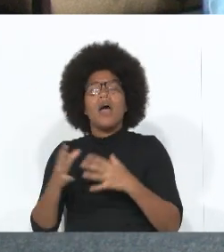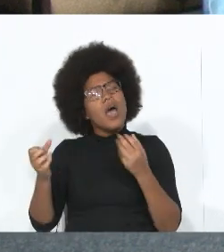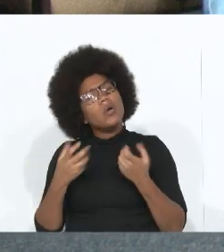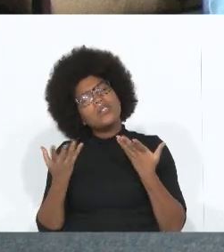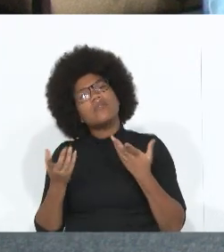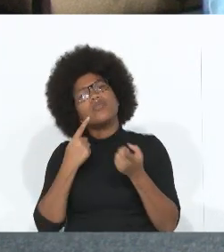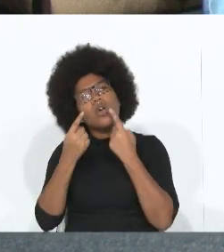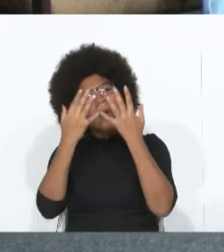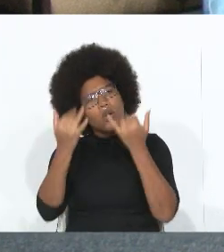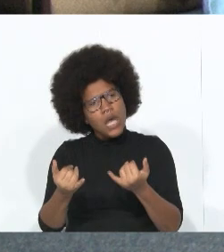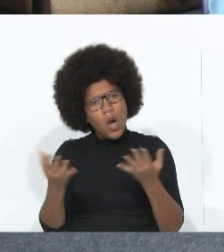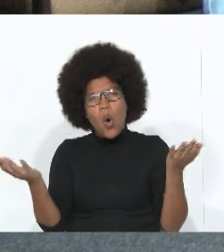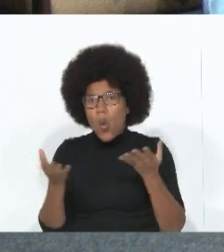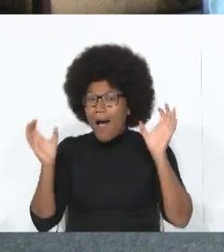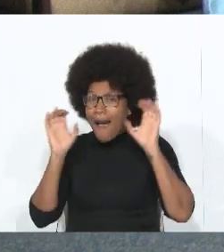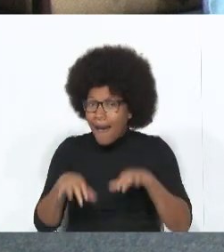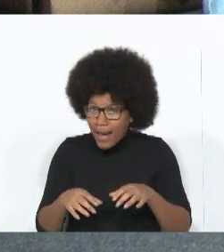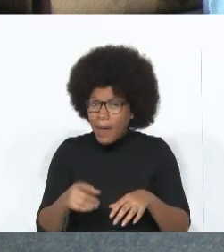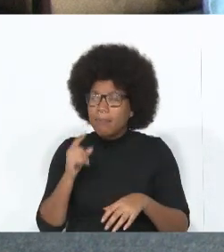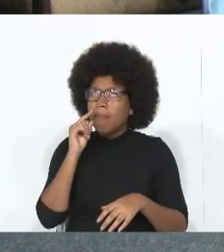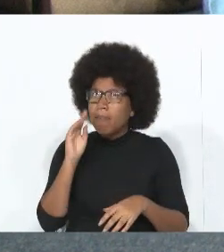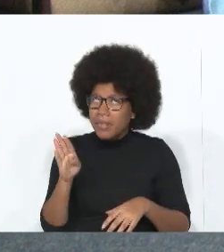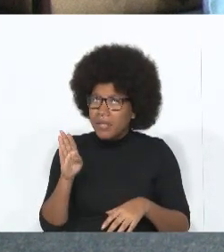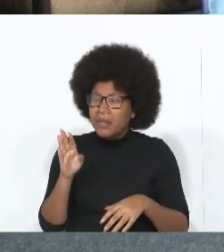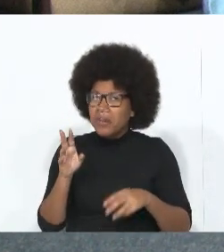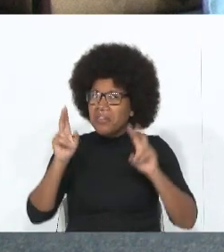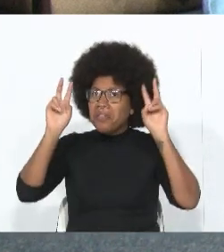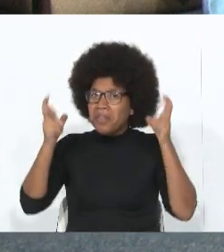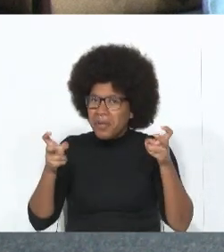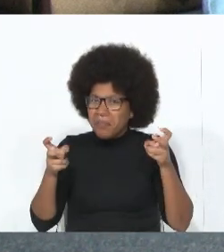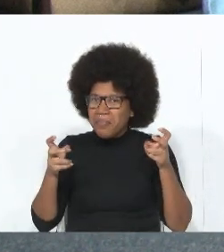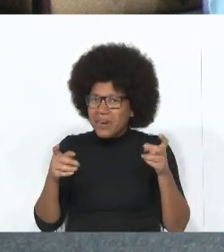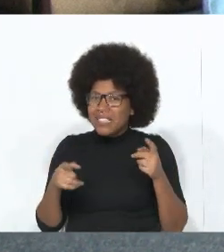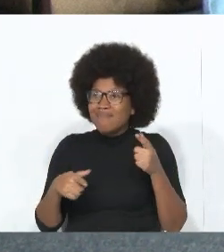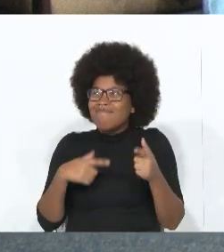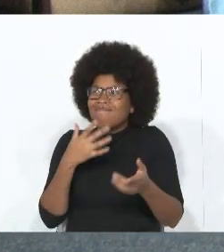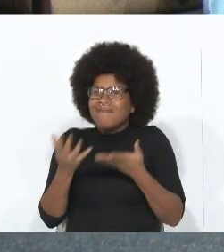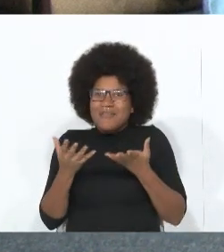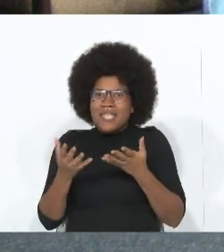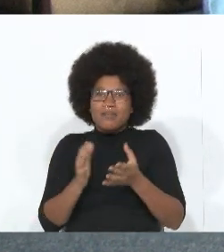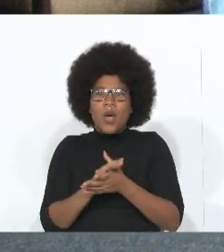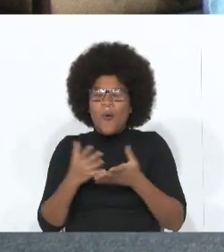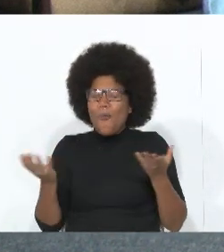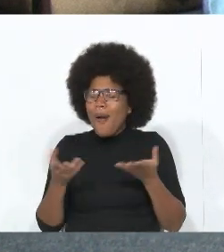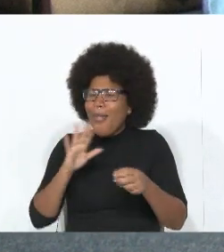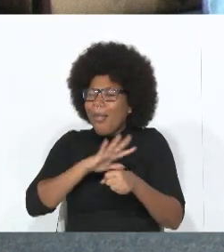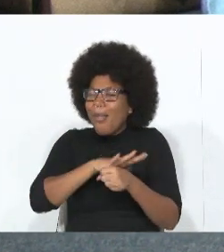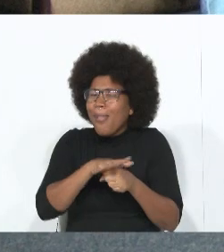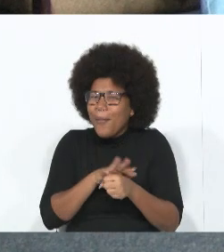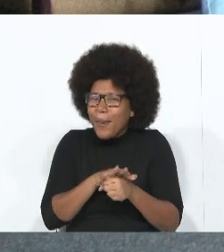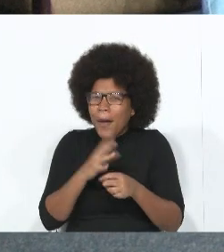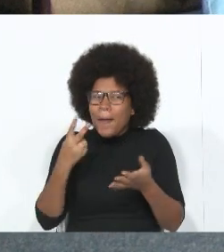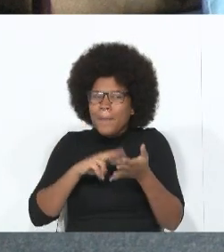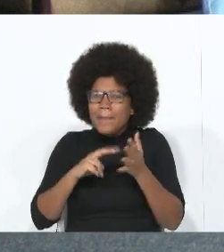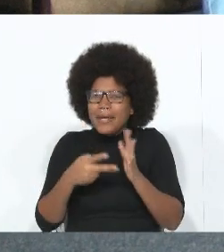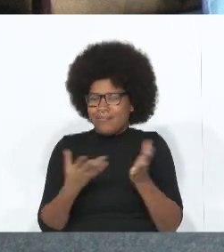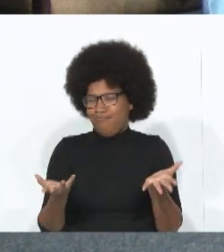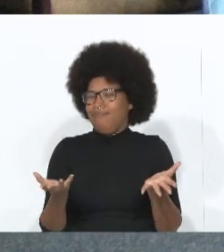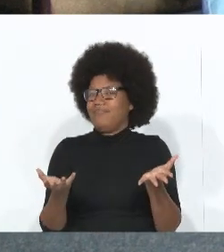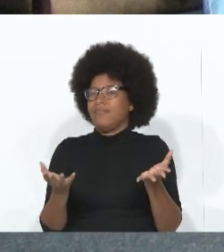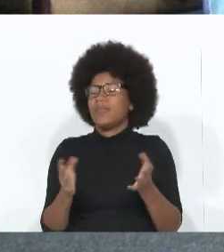to what could be a contentious topic. What is local? Well,